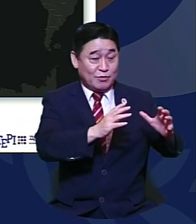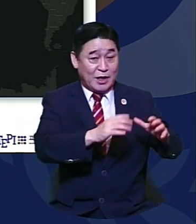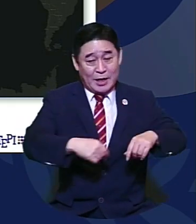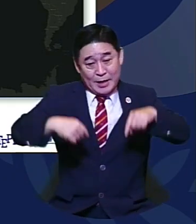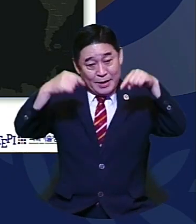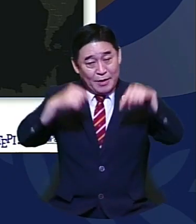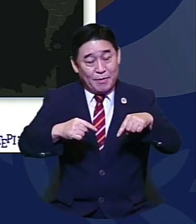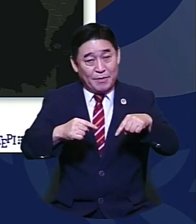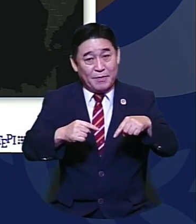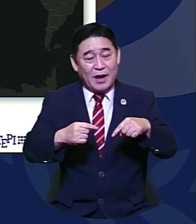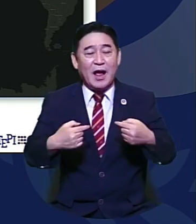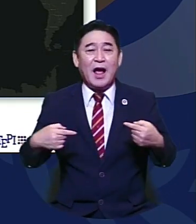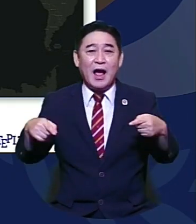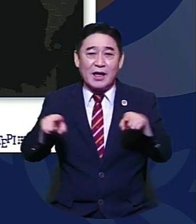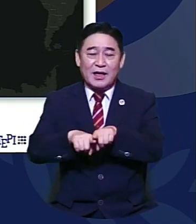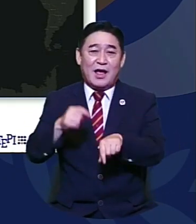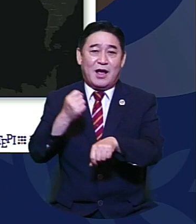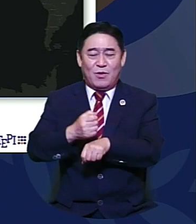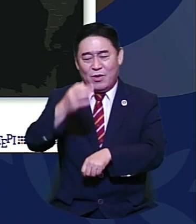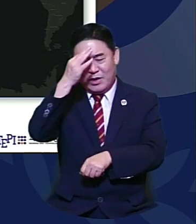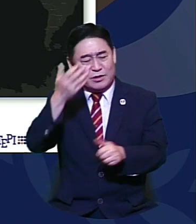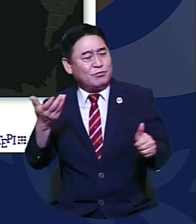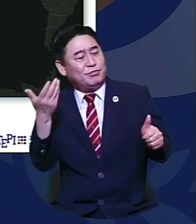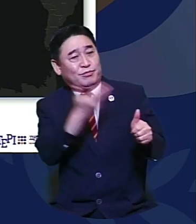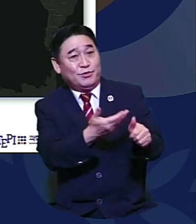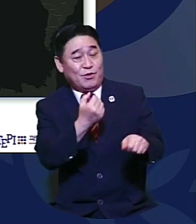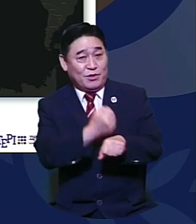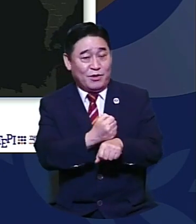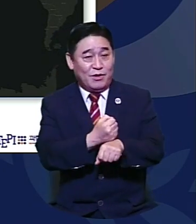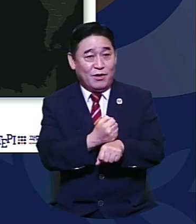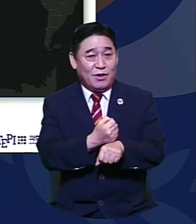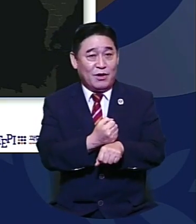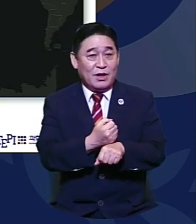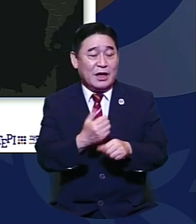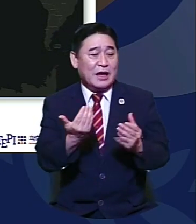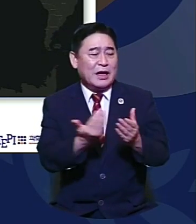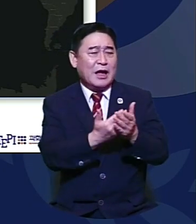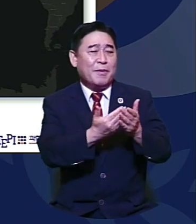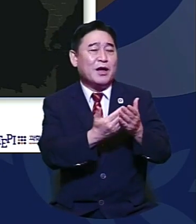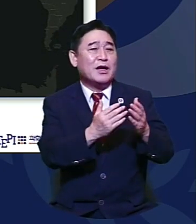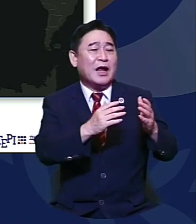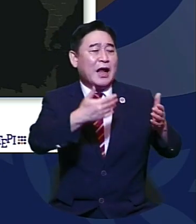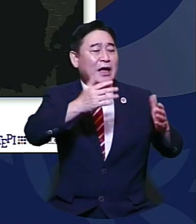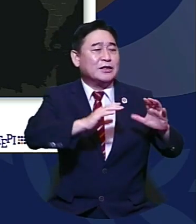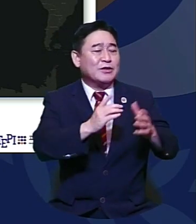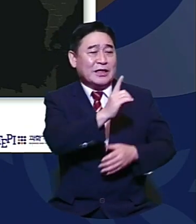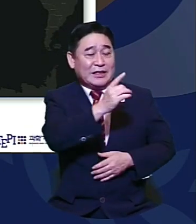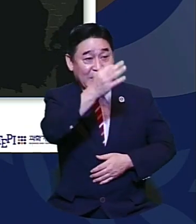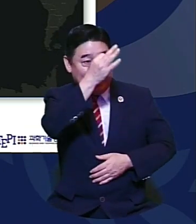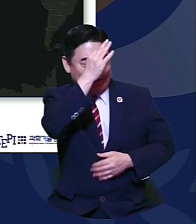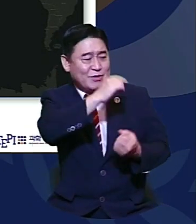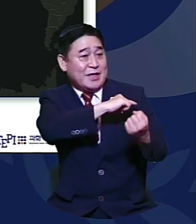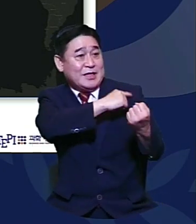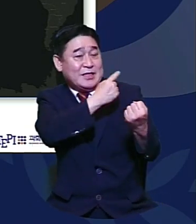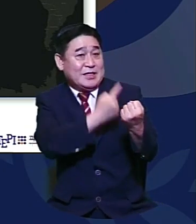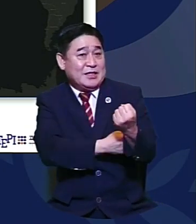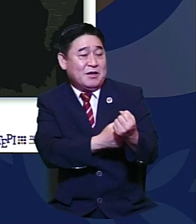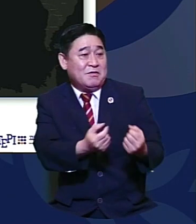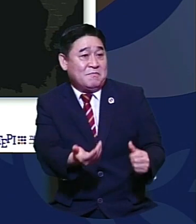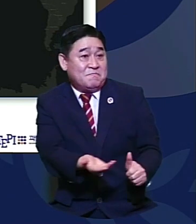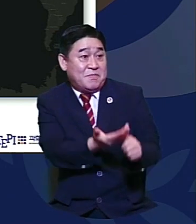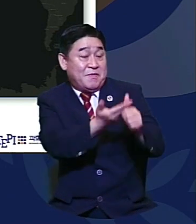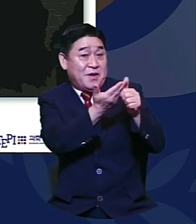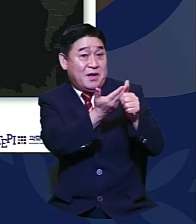we can support them to have better digital technology capacity, then we can overcome those kind of